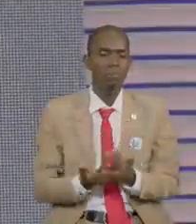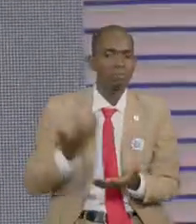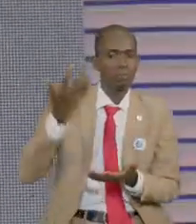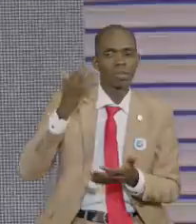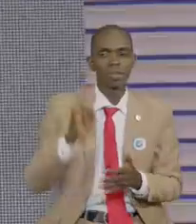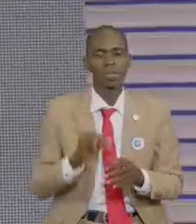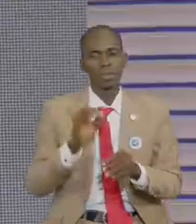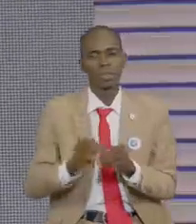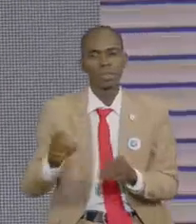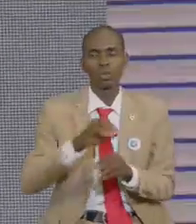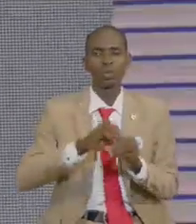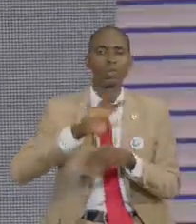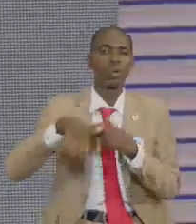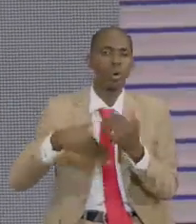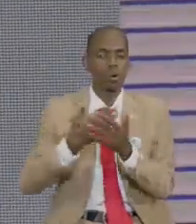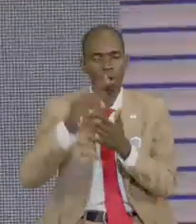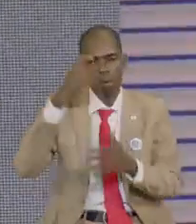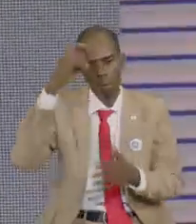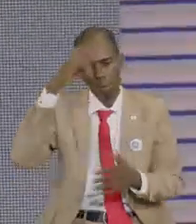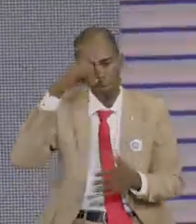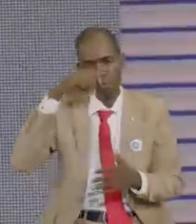in all wisdom,